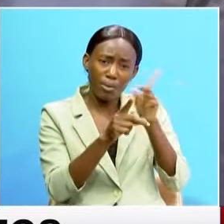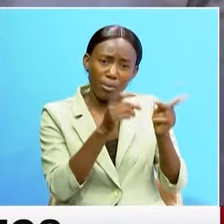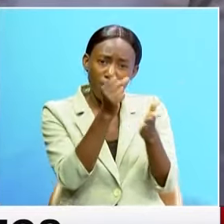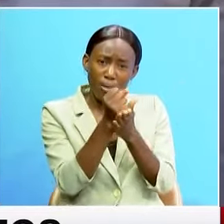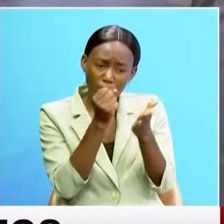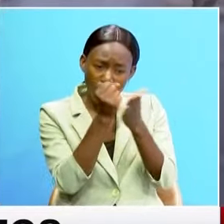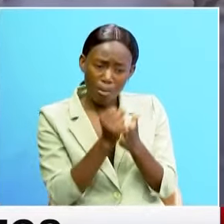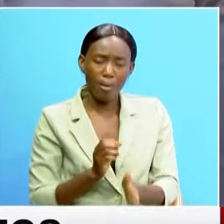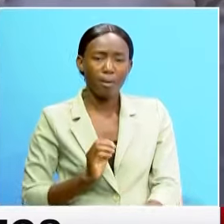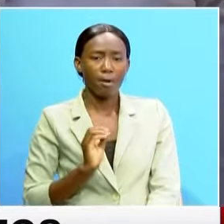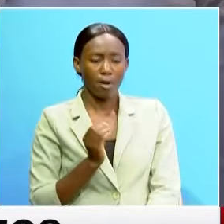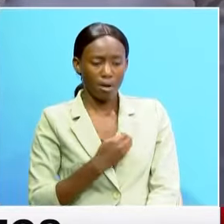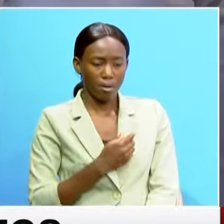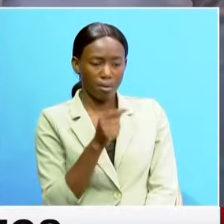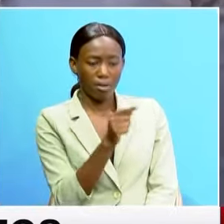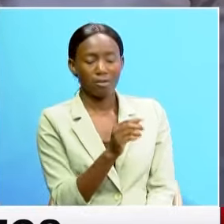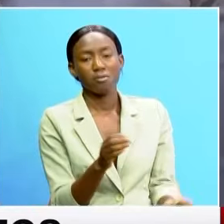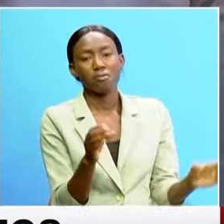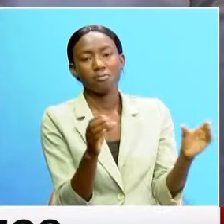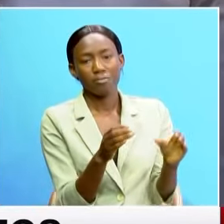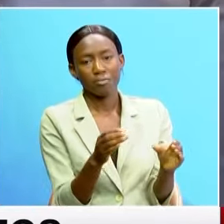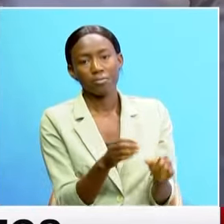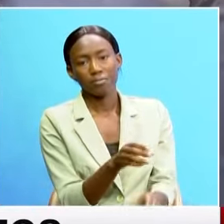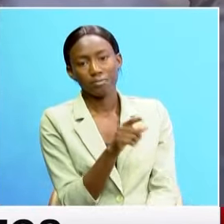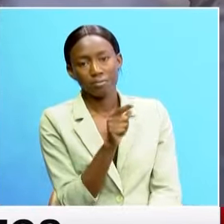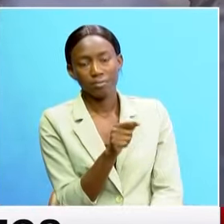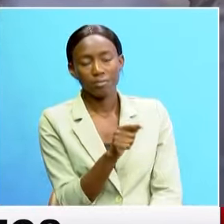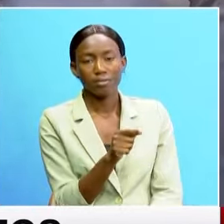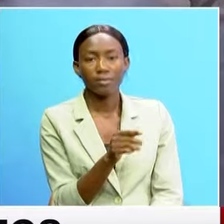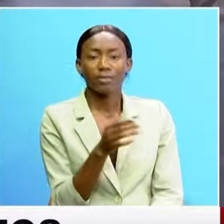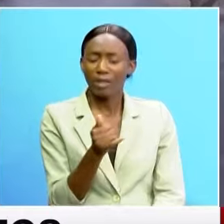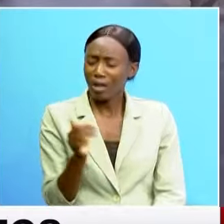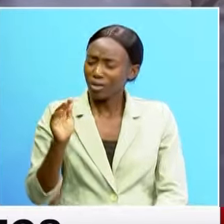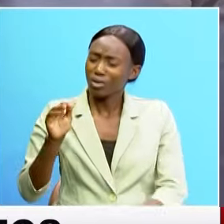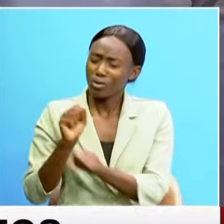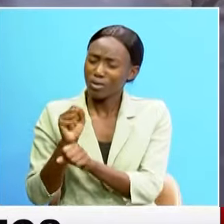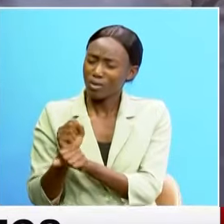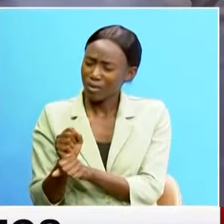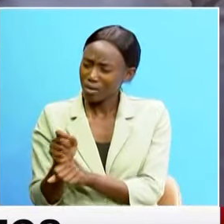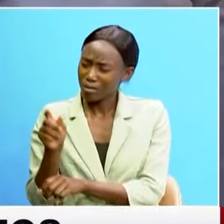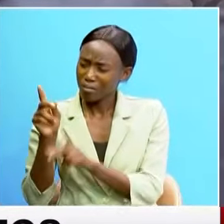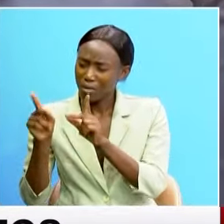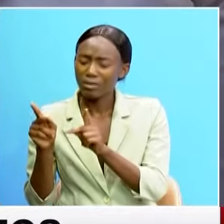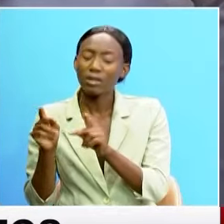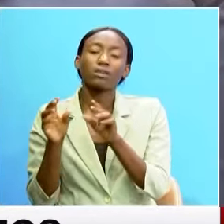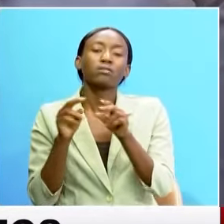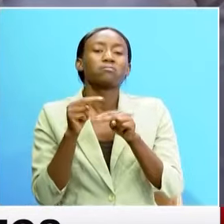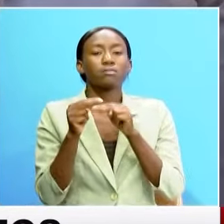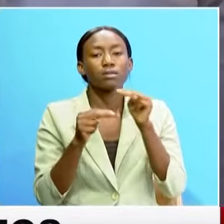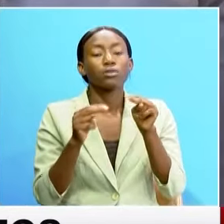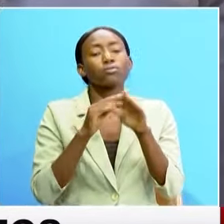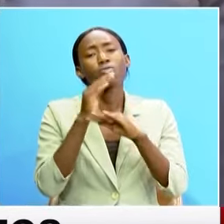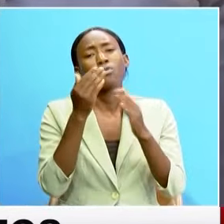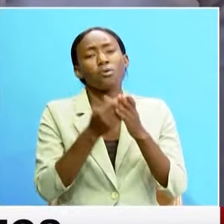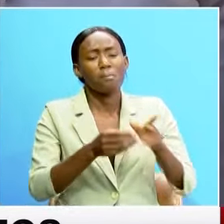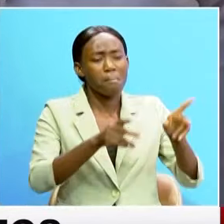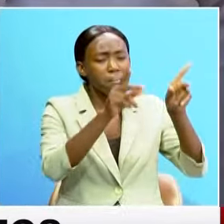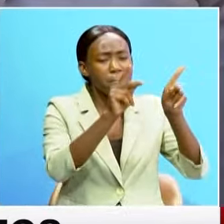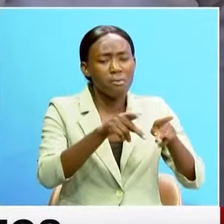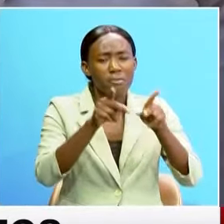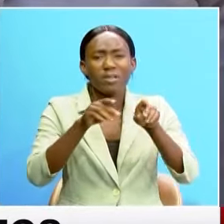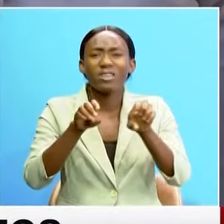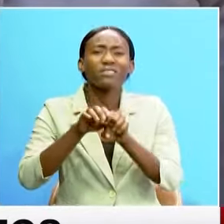within our correctional facilities. Your efforts, sir, are vital in ensuring that every person, regardless